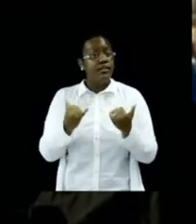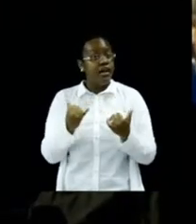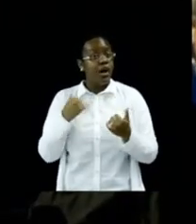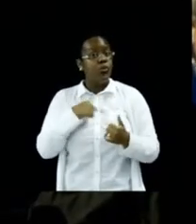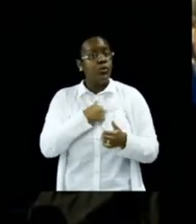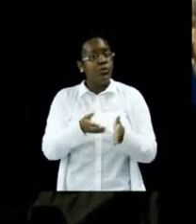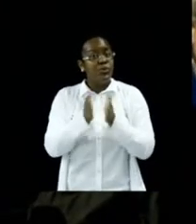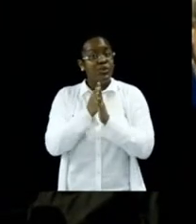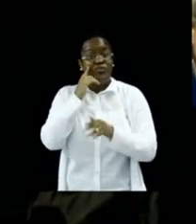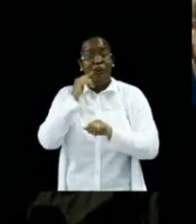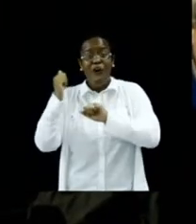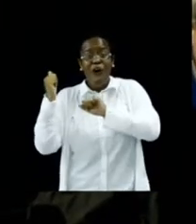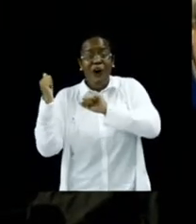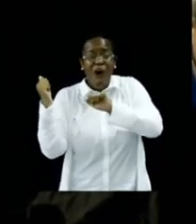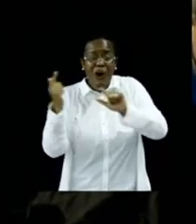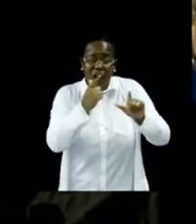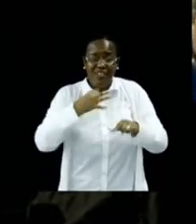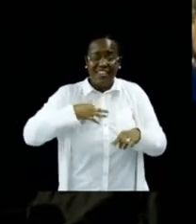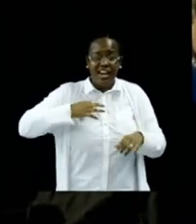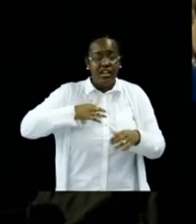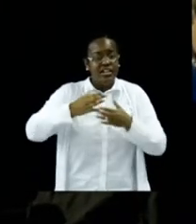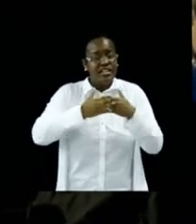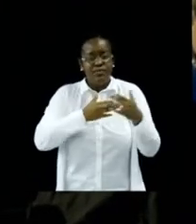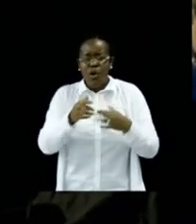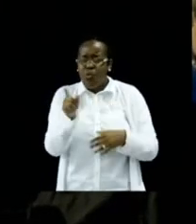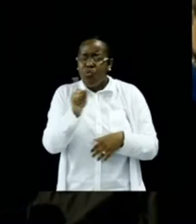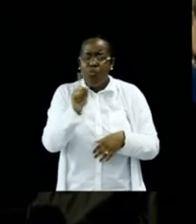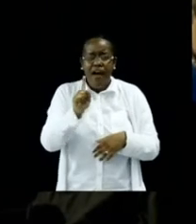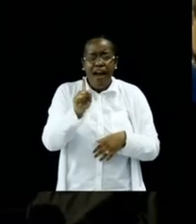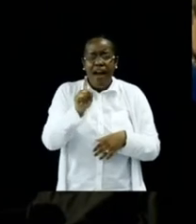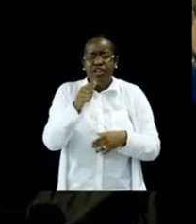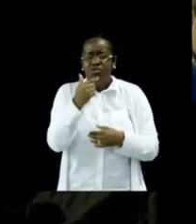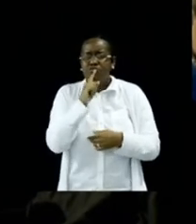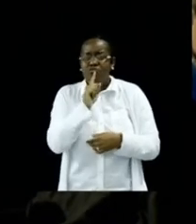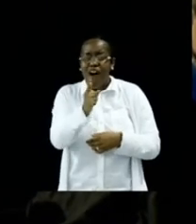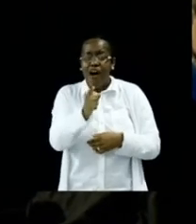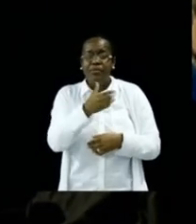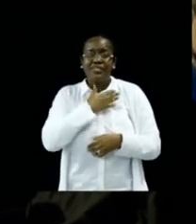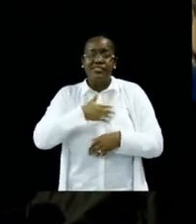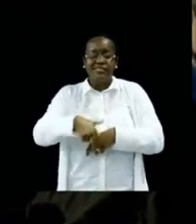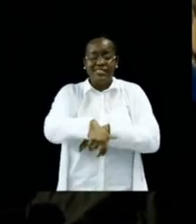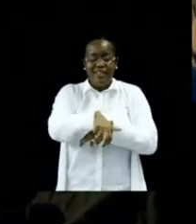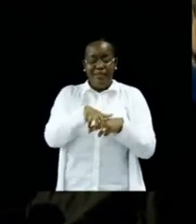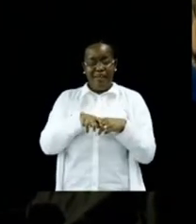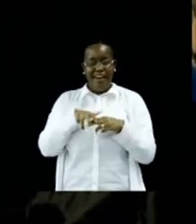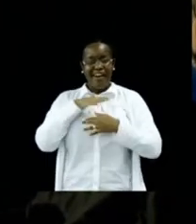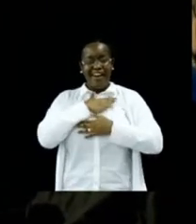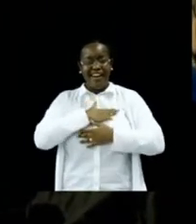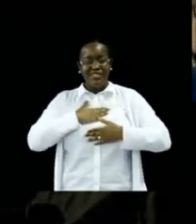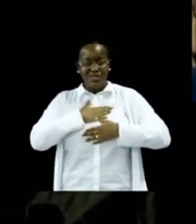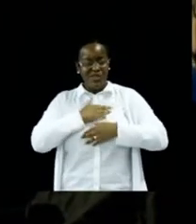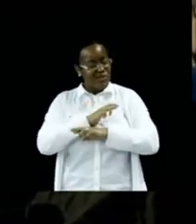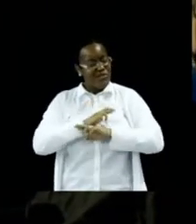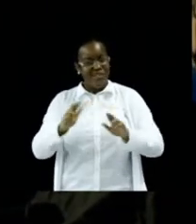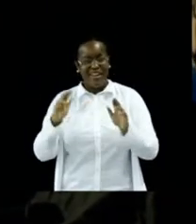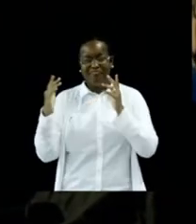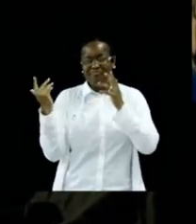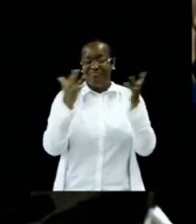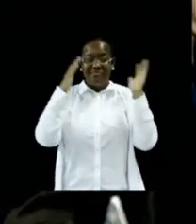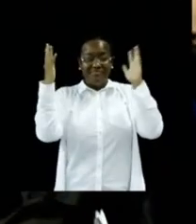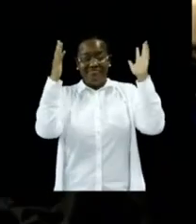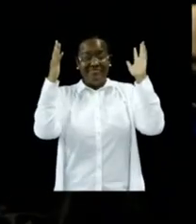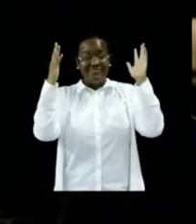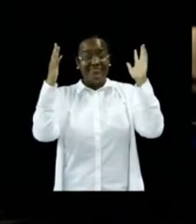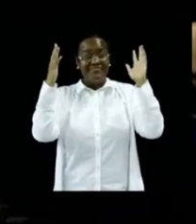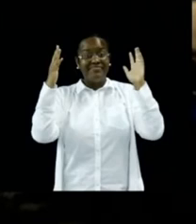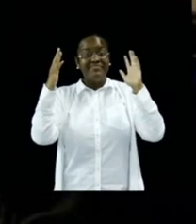for all candidates, no matter where you are, sit back, enjoy, and be prepared to be recognized. Dean